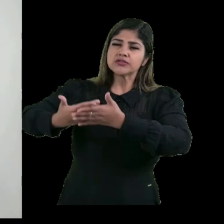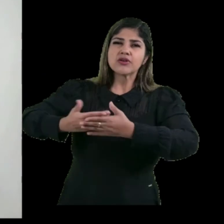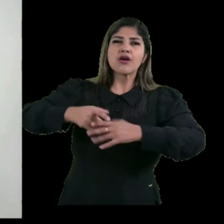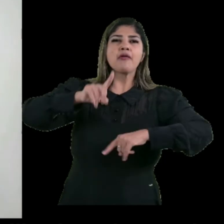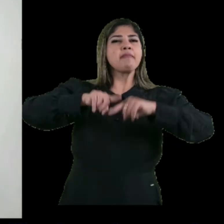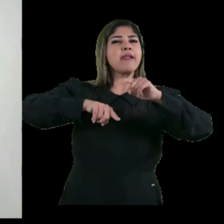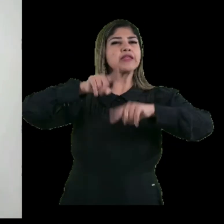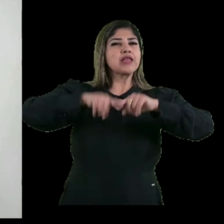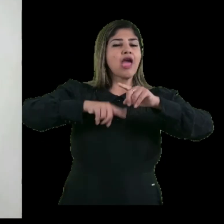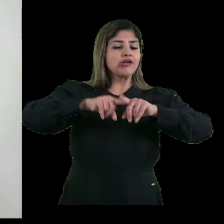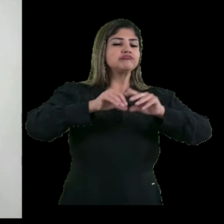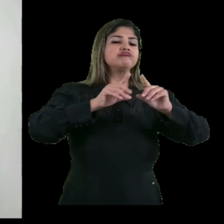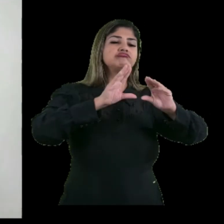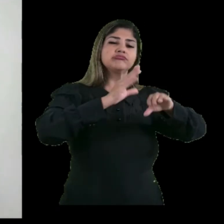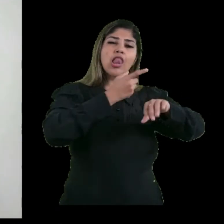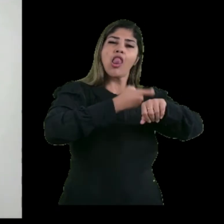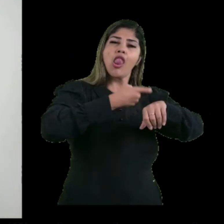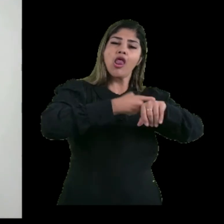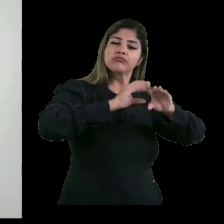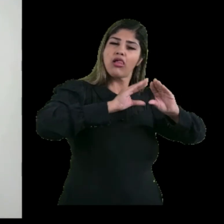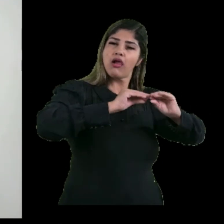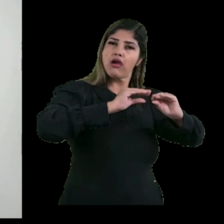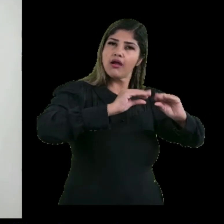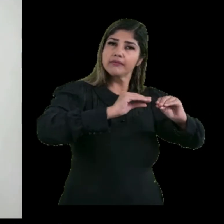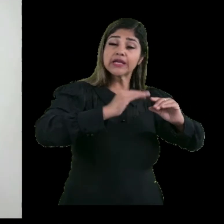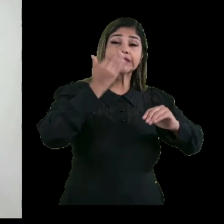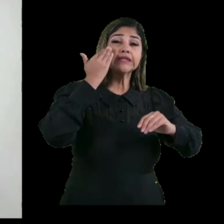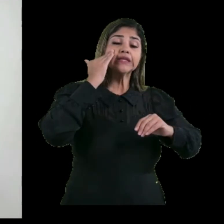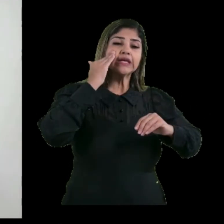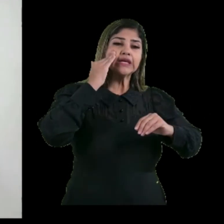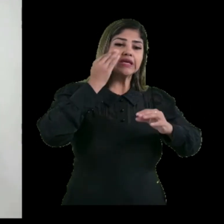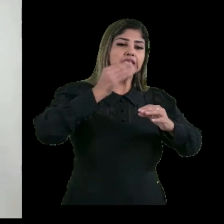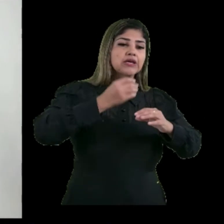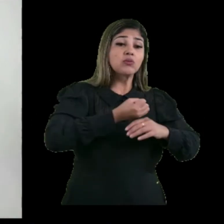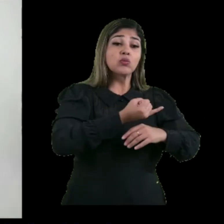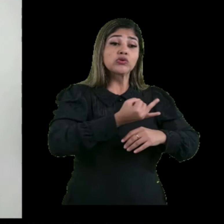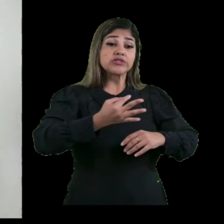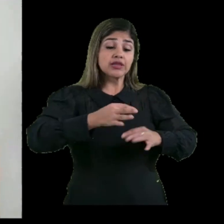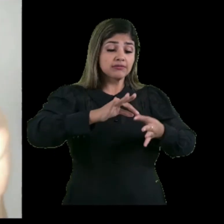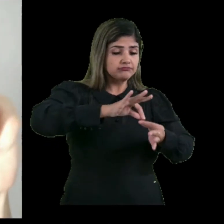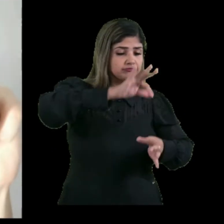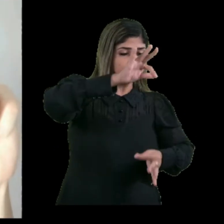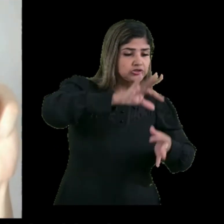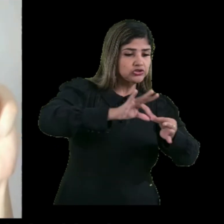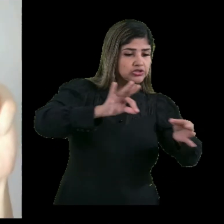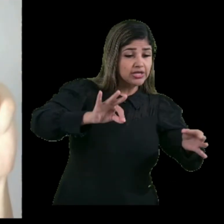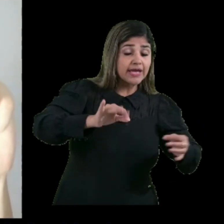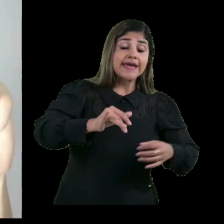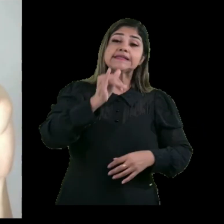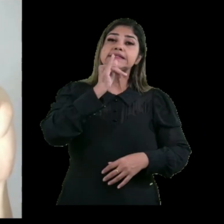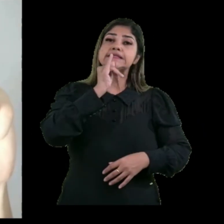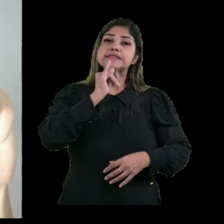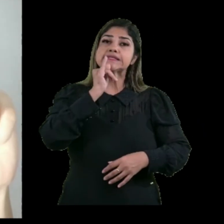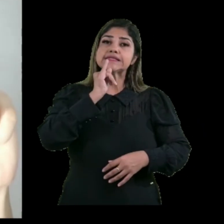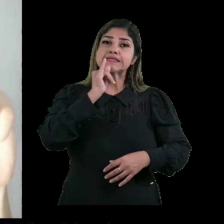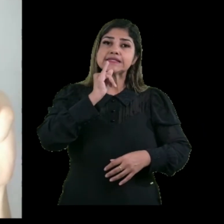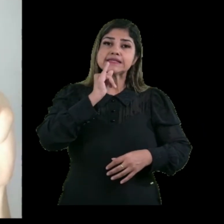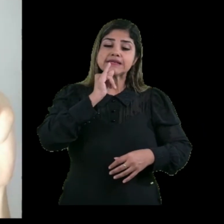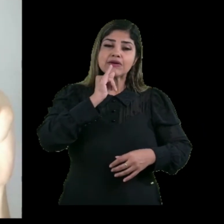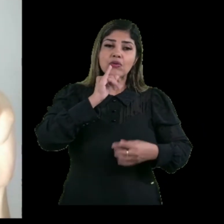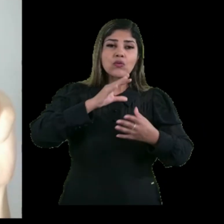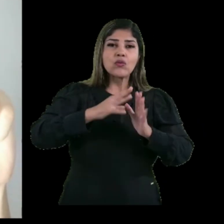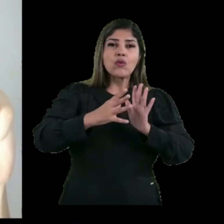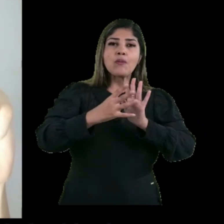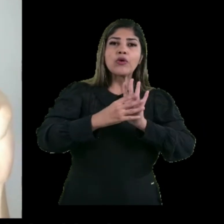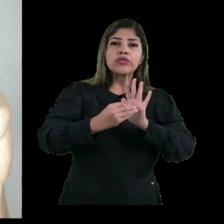concrete material to understand units and measures. We bring as an example, in this chapter, a replica of